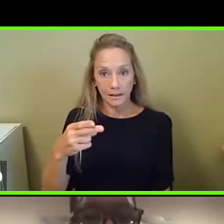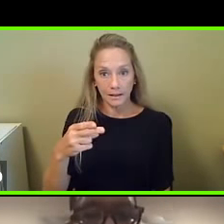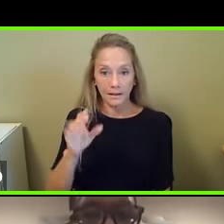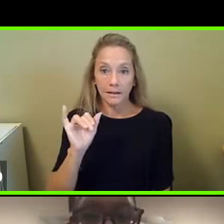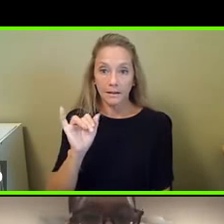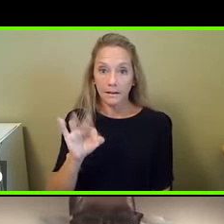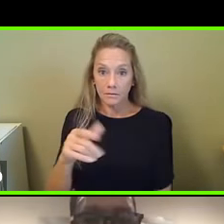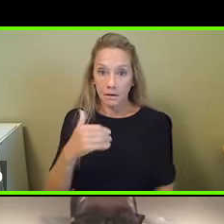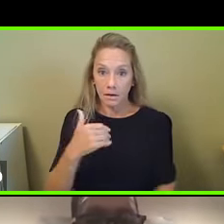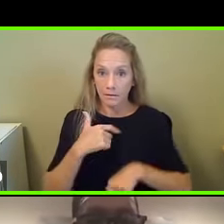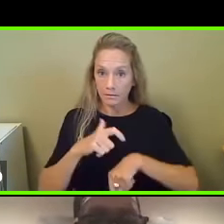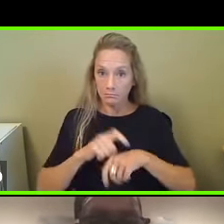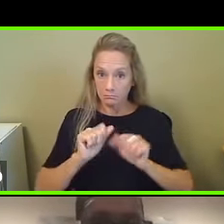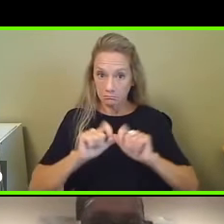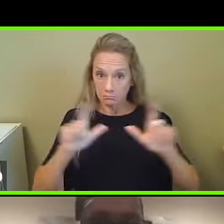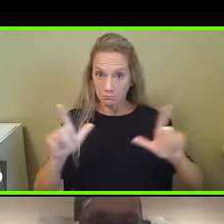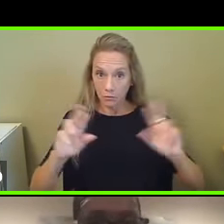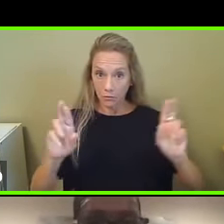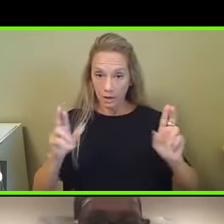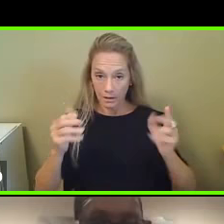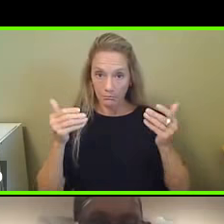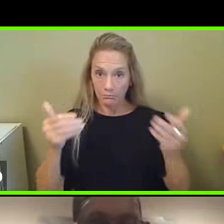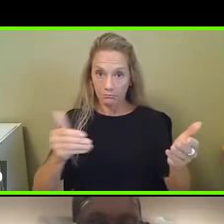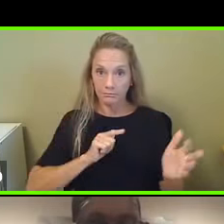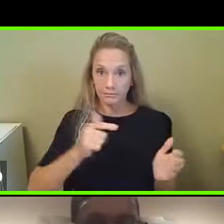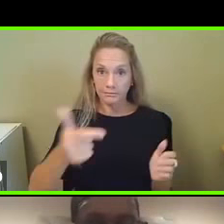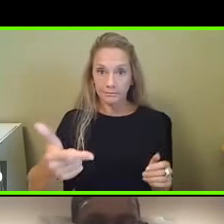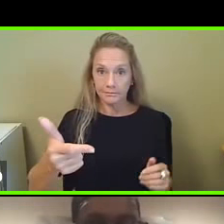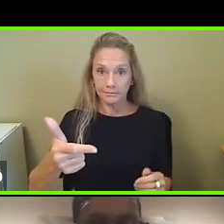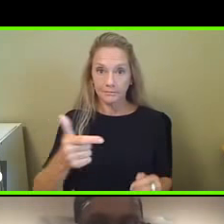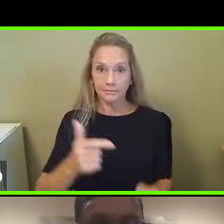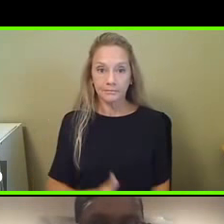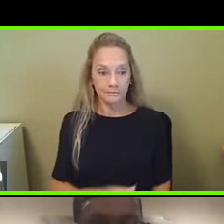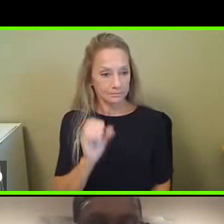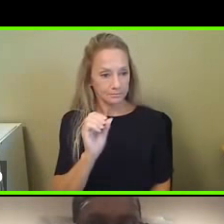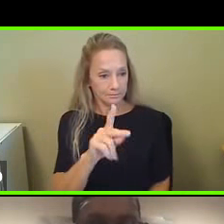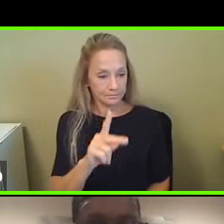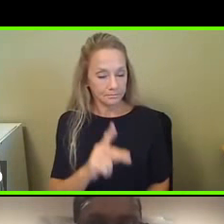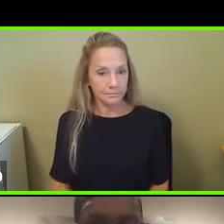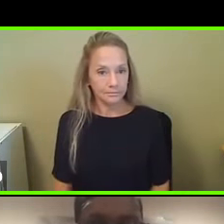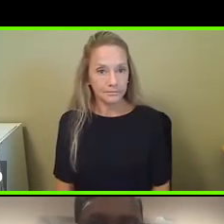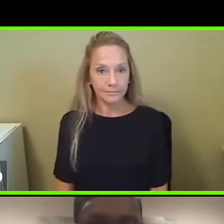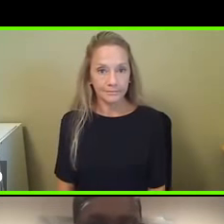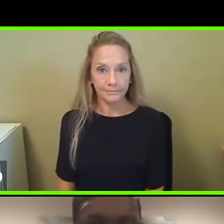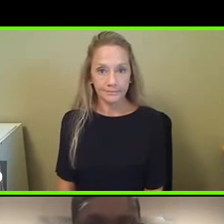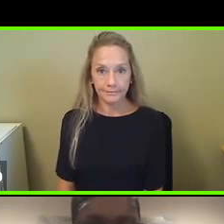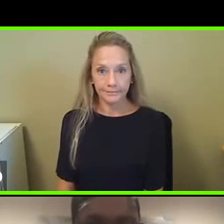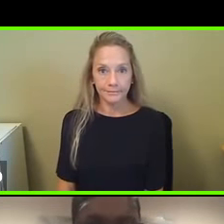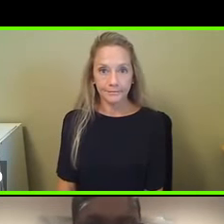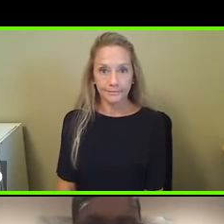your slides ready, we'll get you started. Okay.